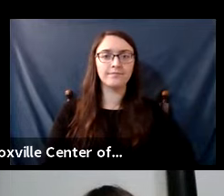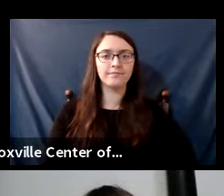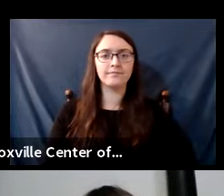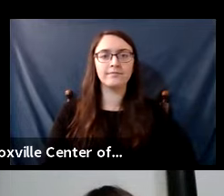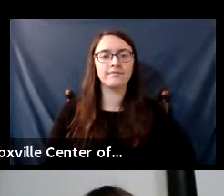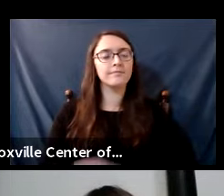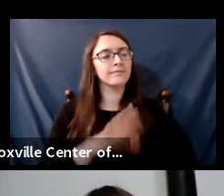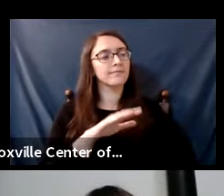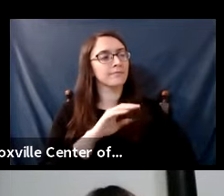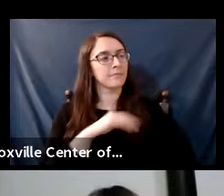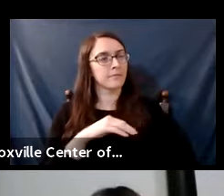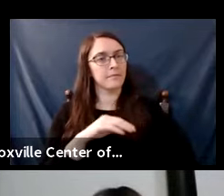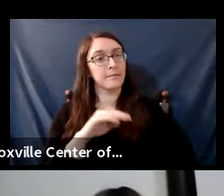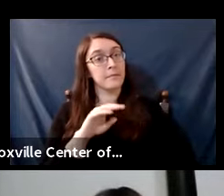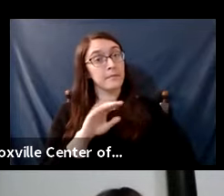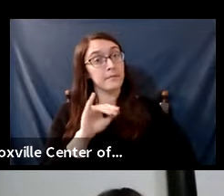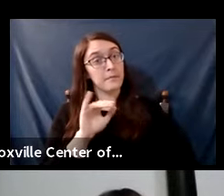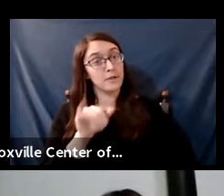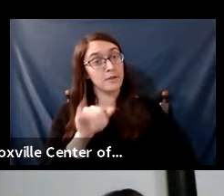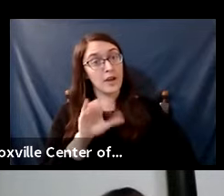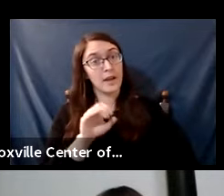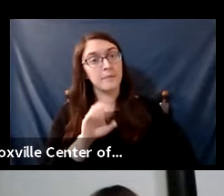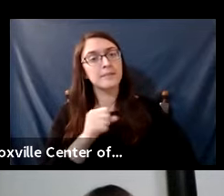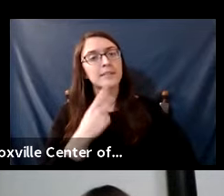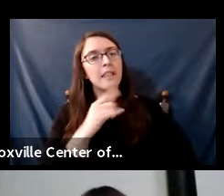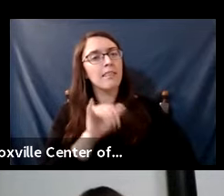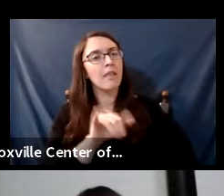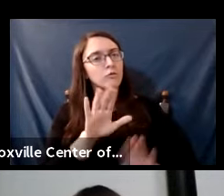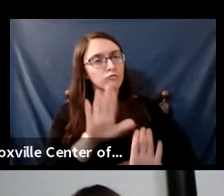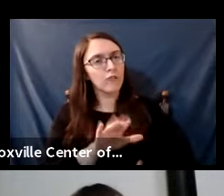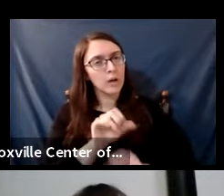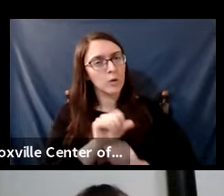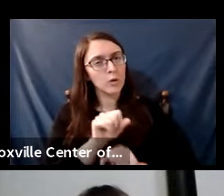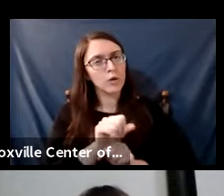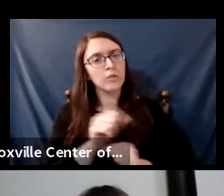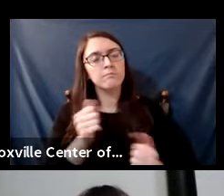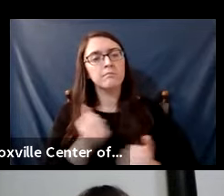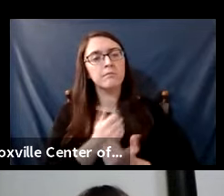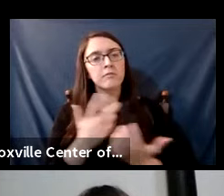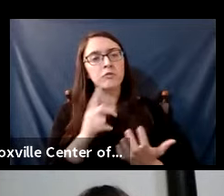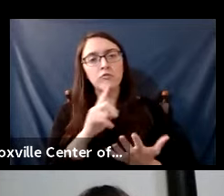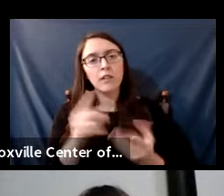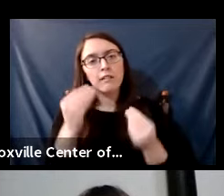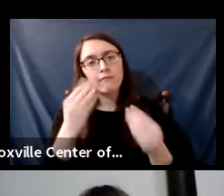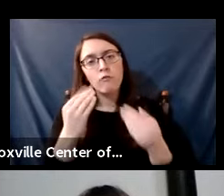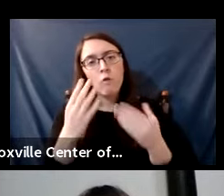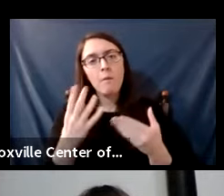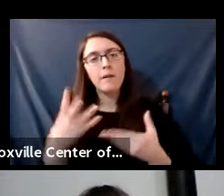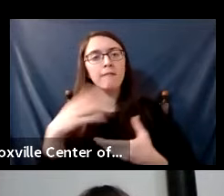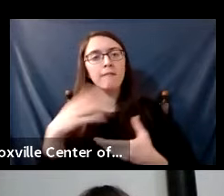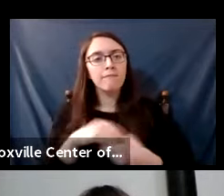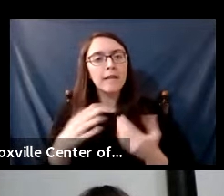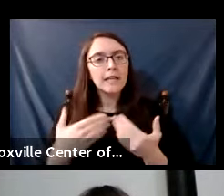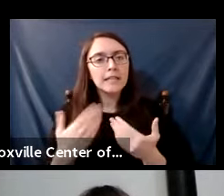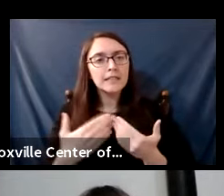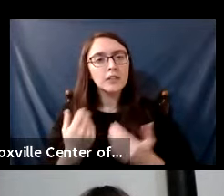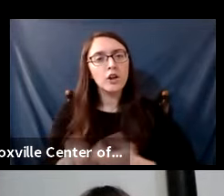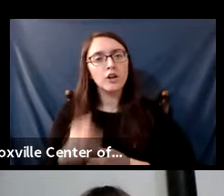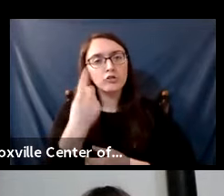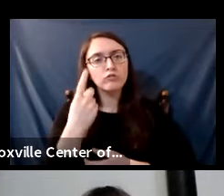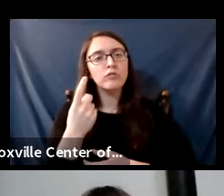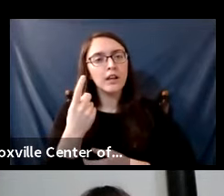Dr. Buchanan, that was great work. It was very informative and everything put together in easy to understand and impactful